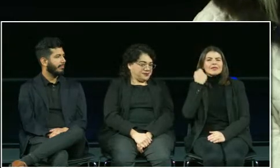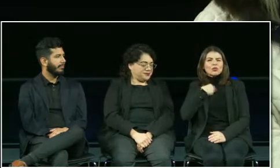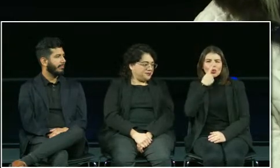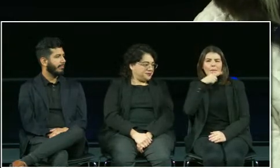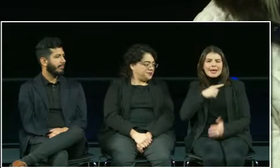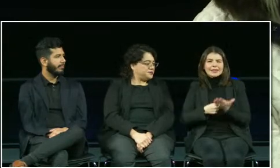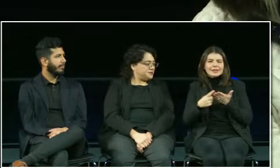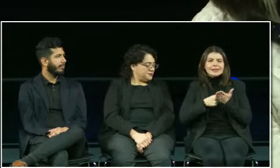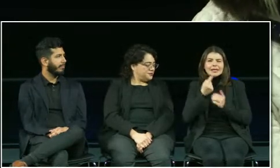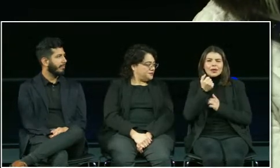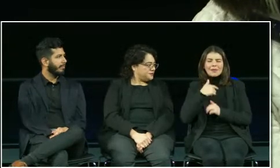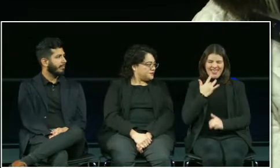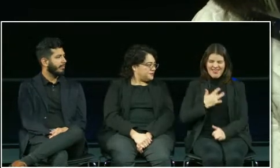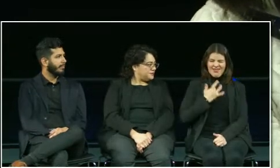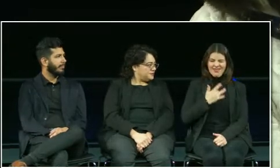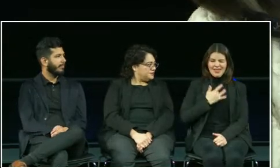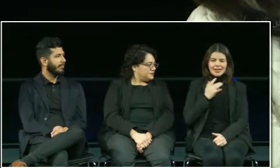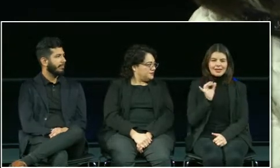sense of